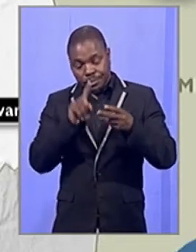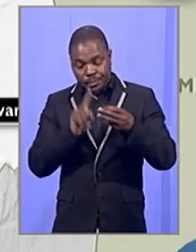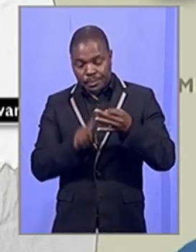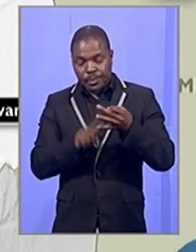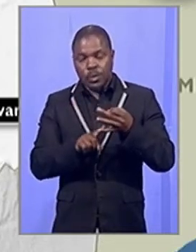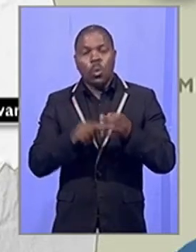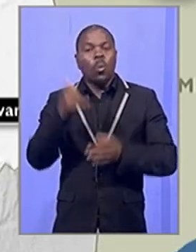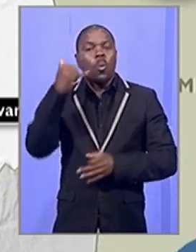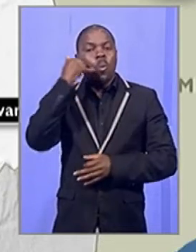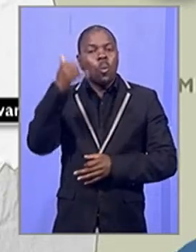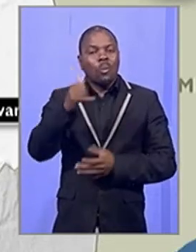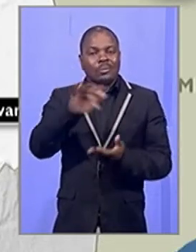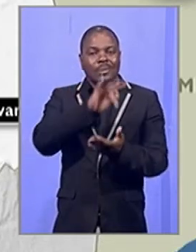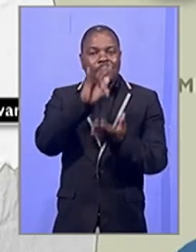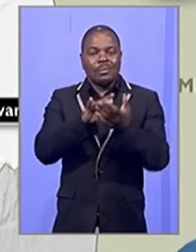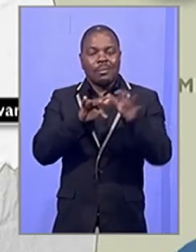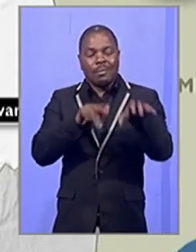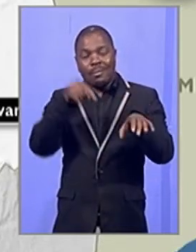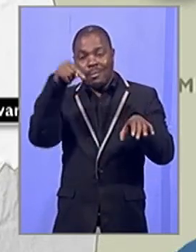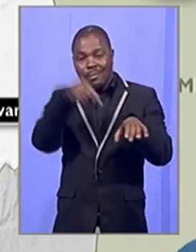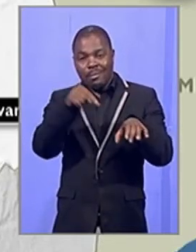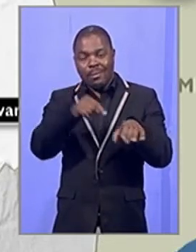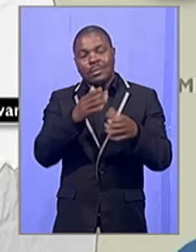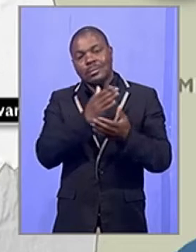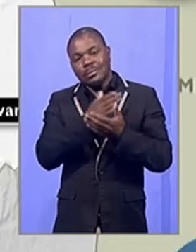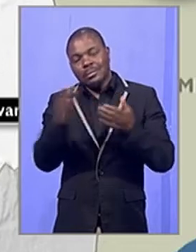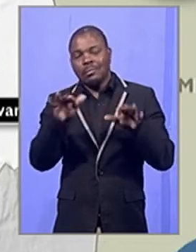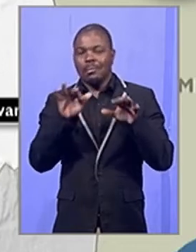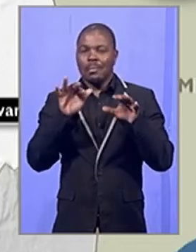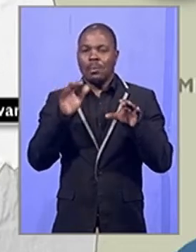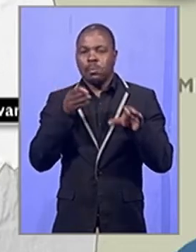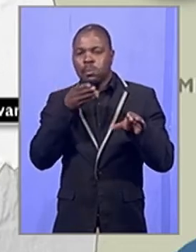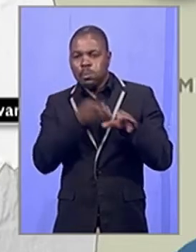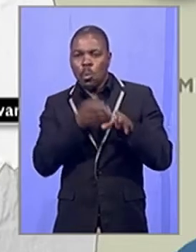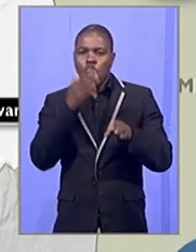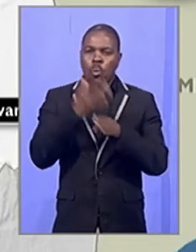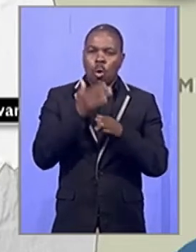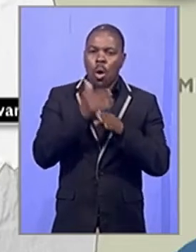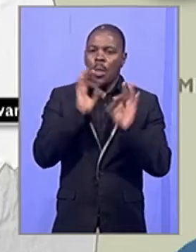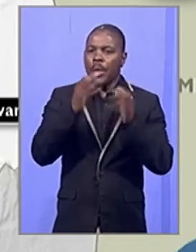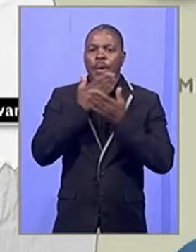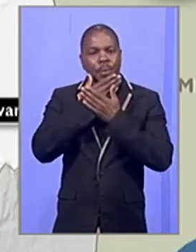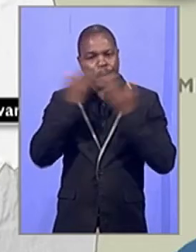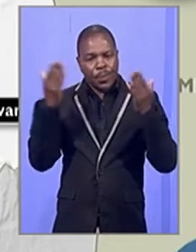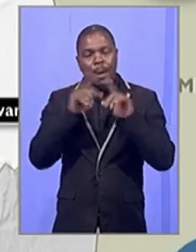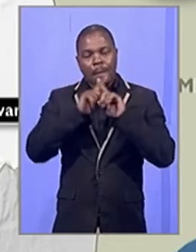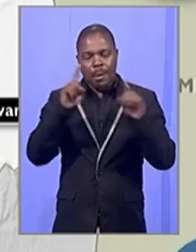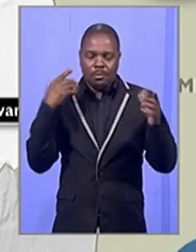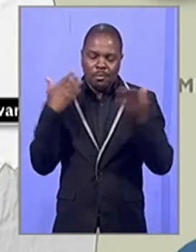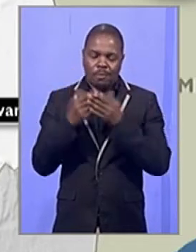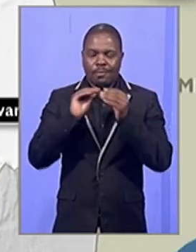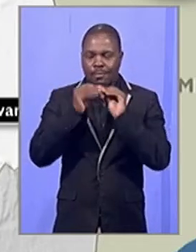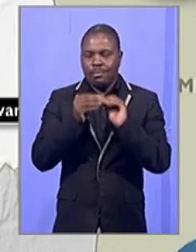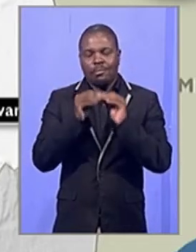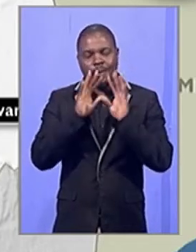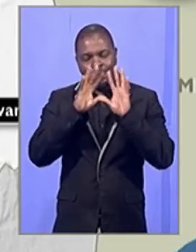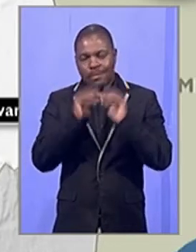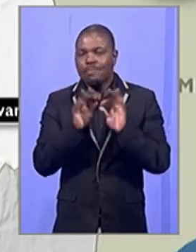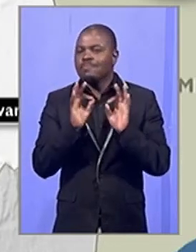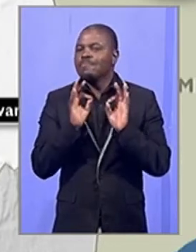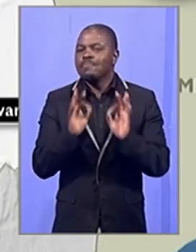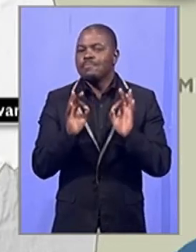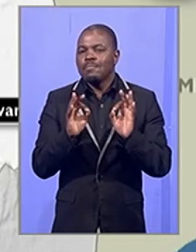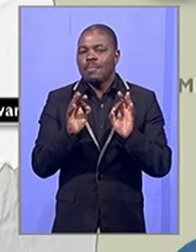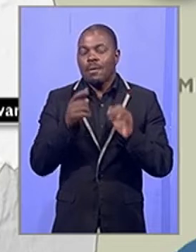di-call center tša rena tše e le gore re kgweditše e le gore go na le batho ba e le gore a ba šome gabotse e fela re lokišitše dilo ka moka re nagana